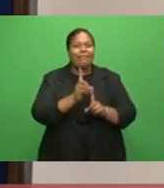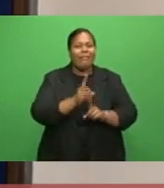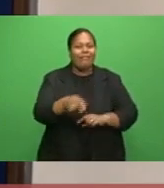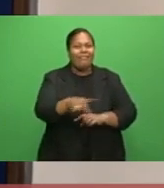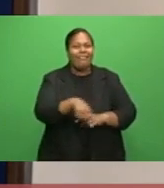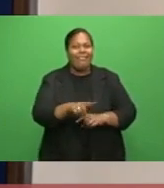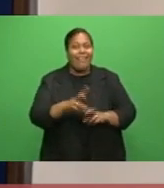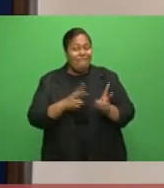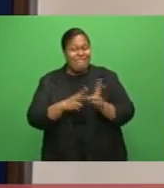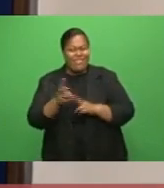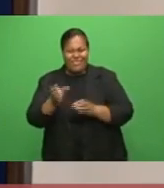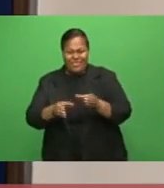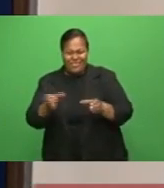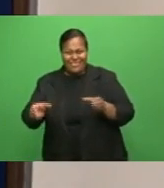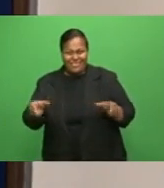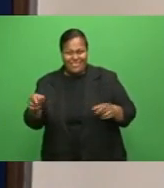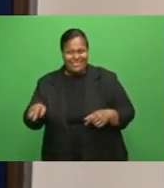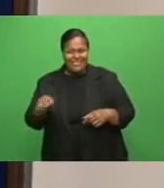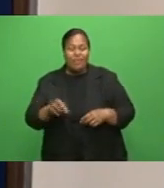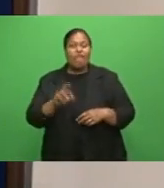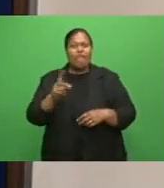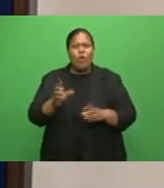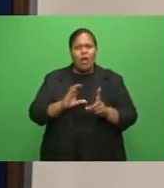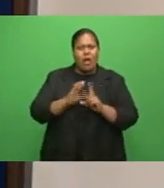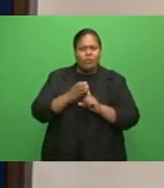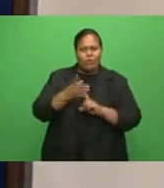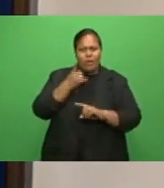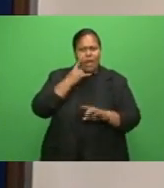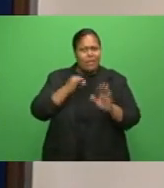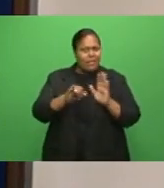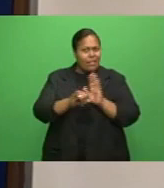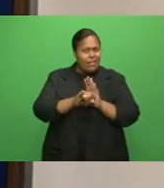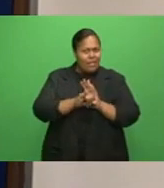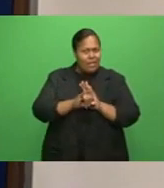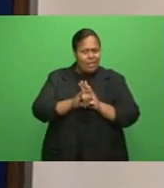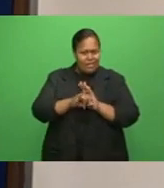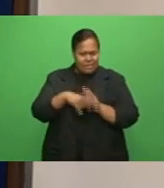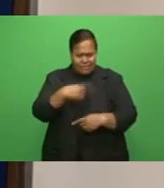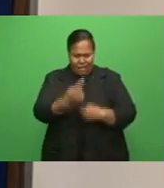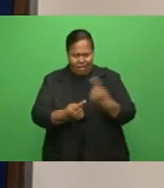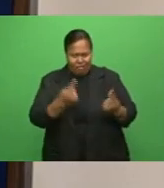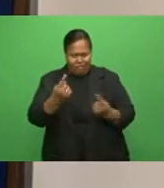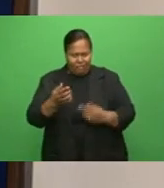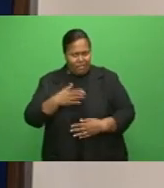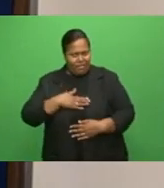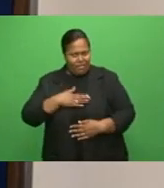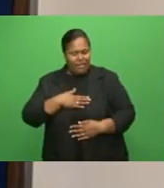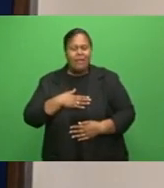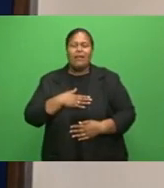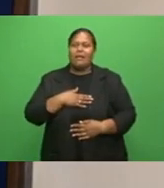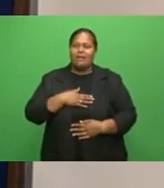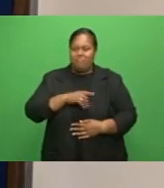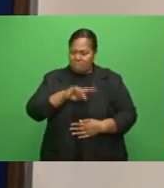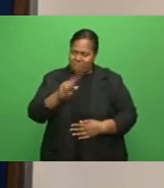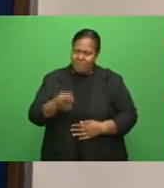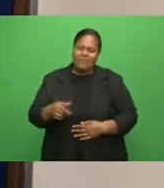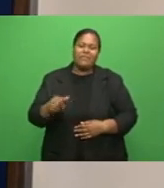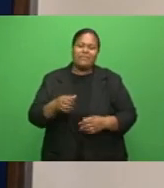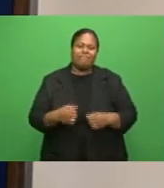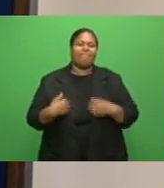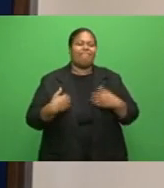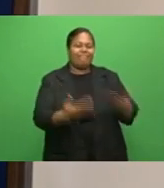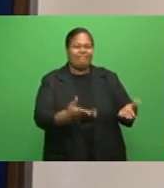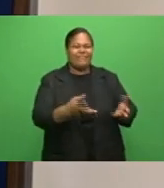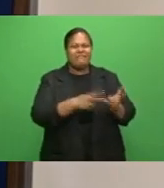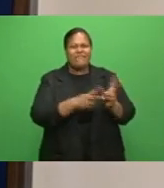the villages in terms of cultural identity. These are things that should be addressed by the